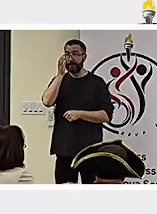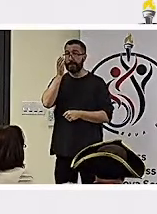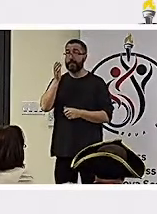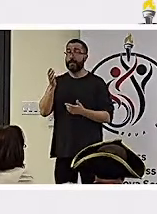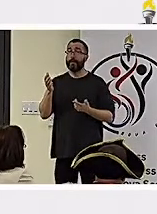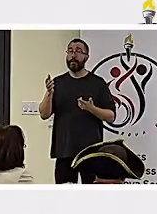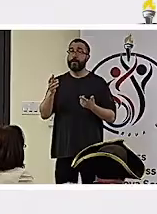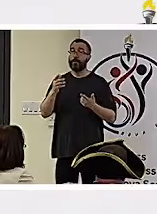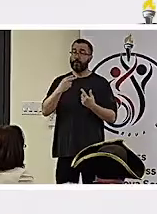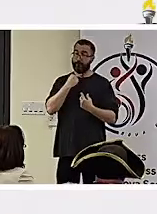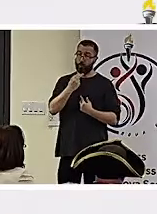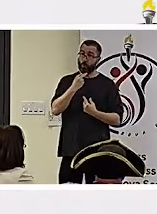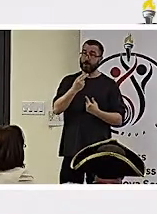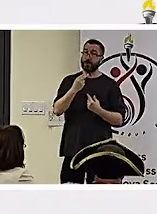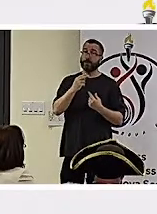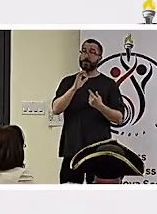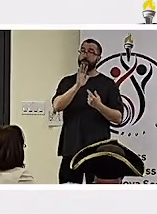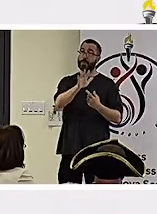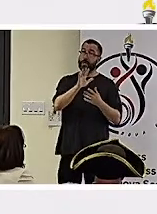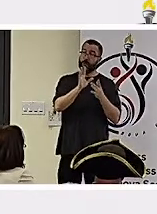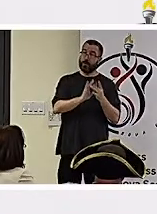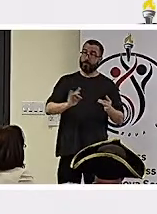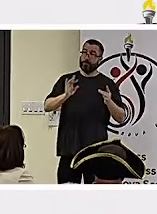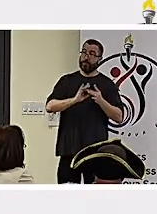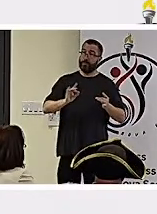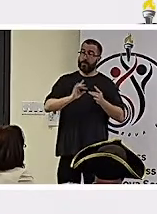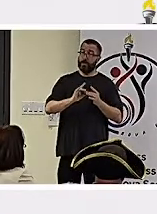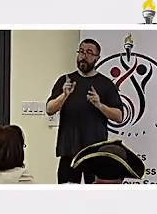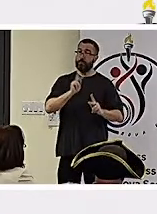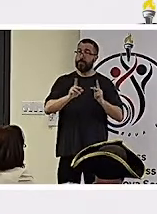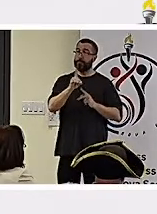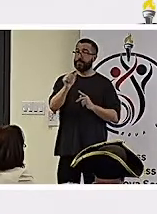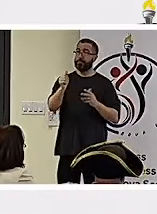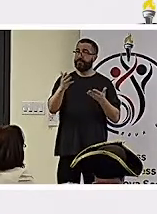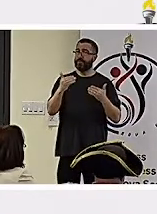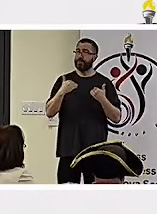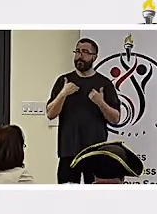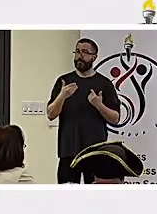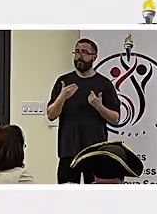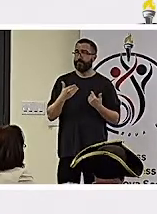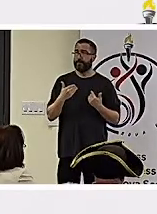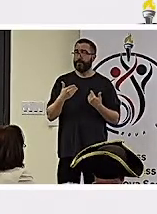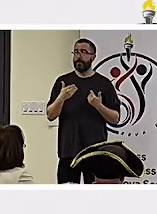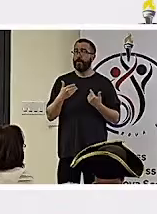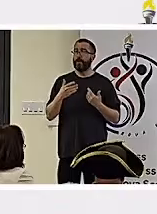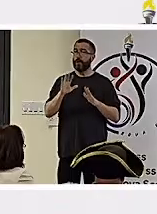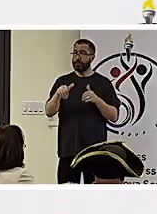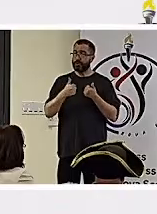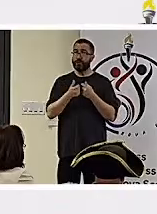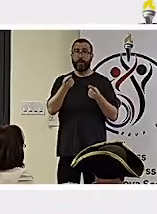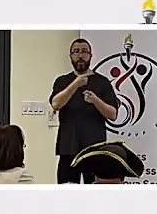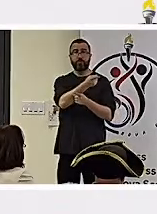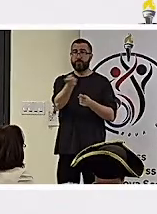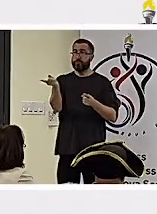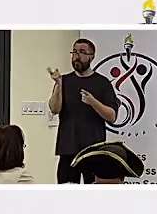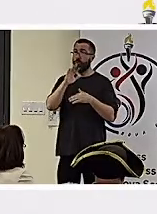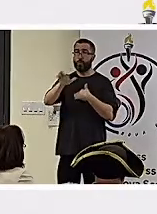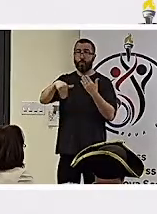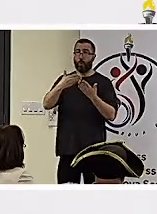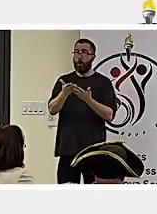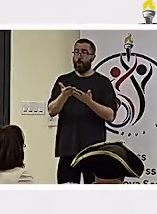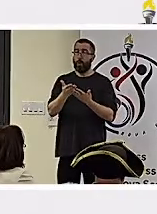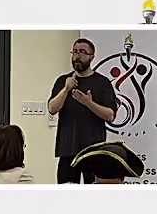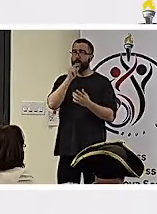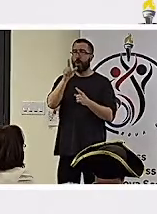voices and lived experiences of persons with disabilities. It challenges all of us to move beyond